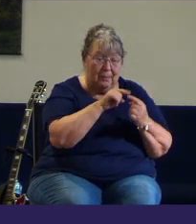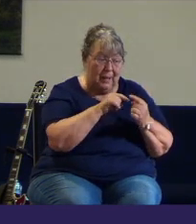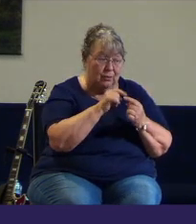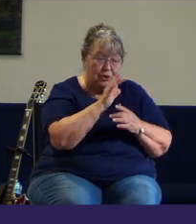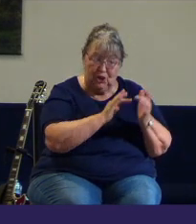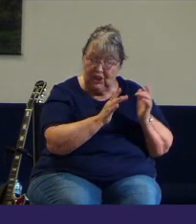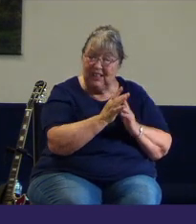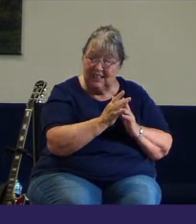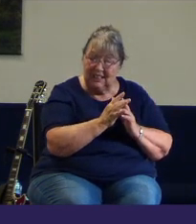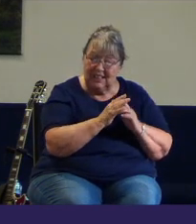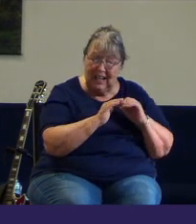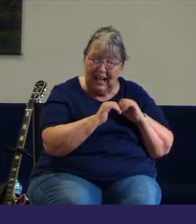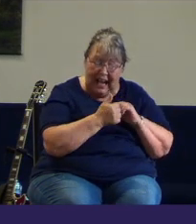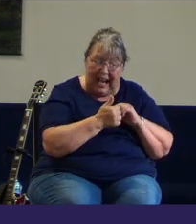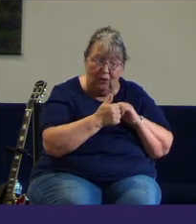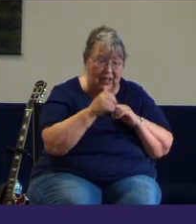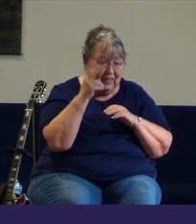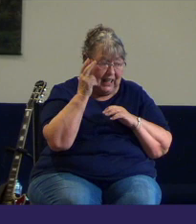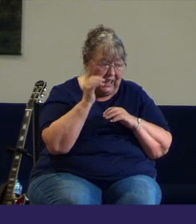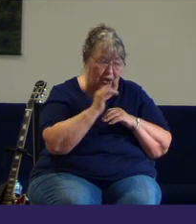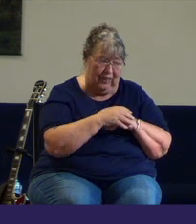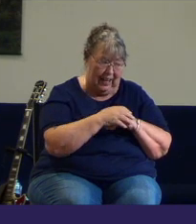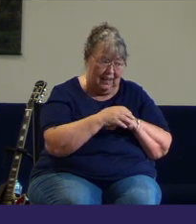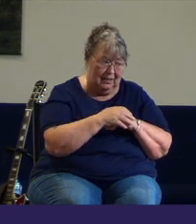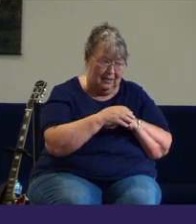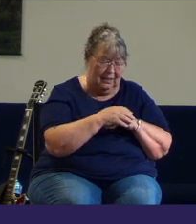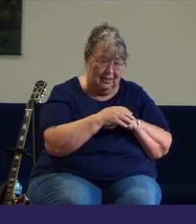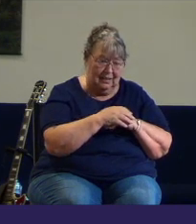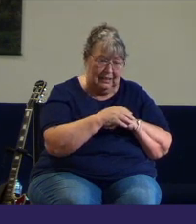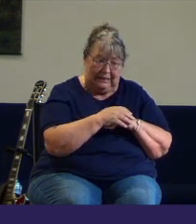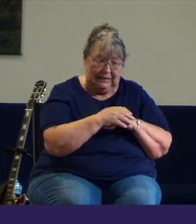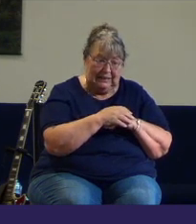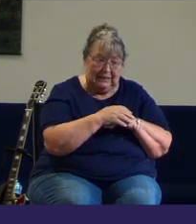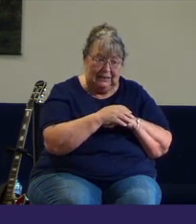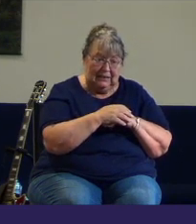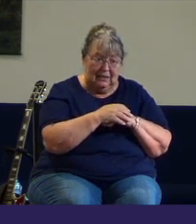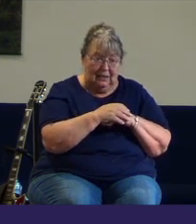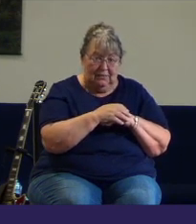And I know we've not been all called to preach behind a pulpit. I know that.